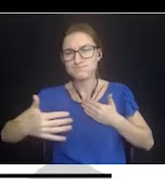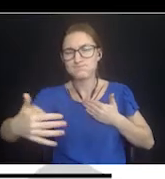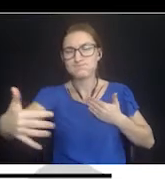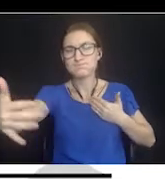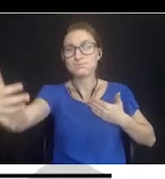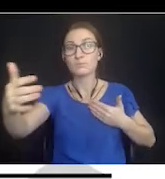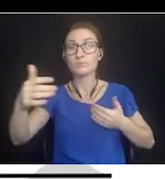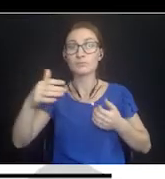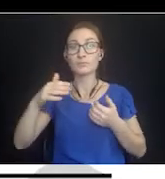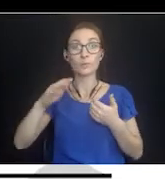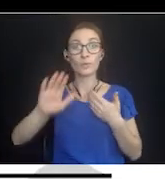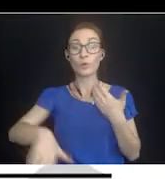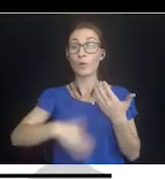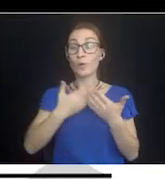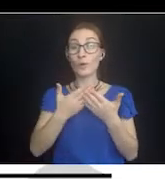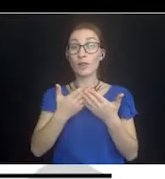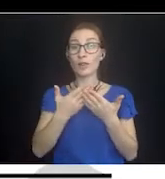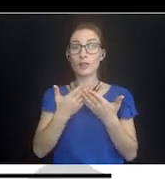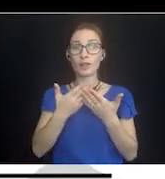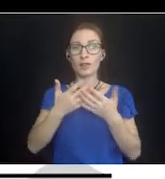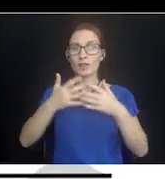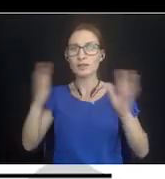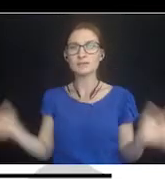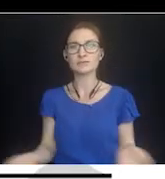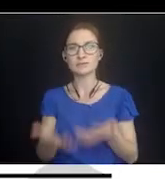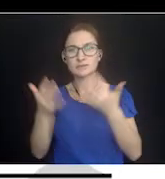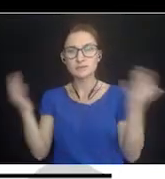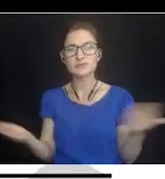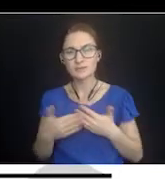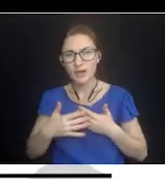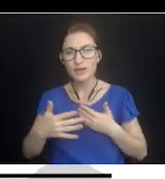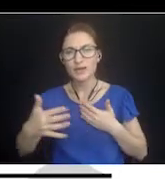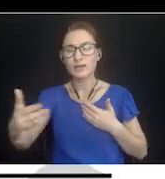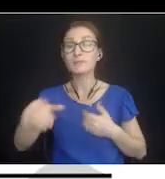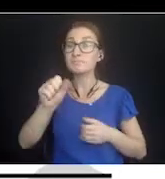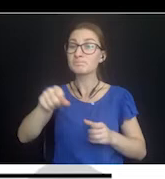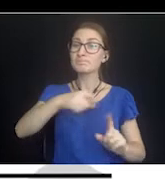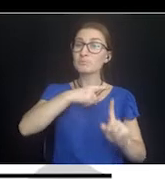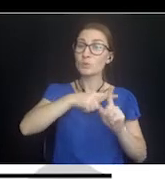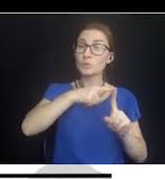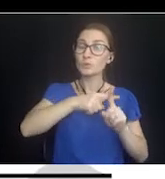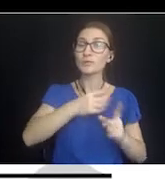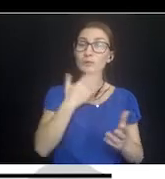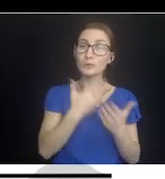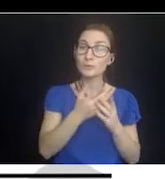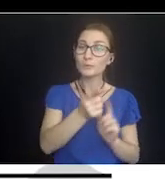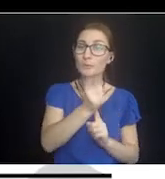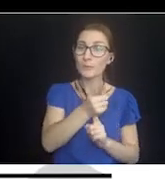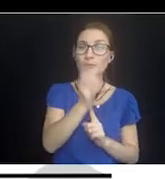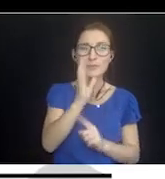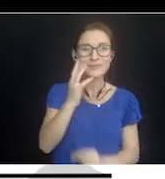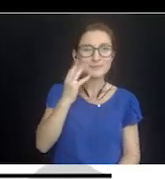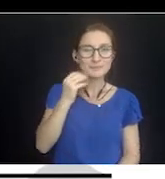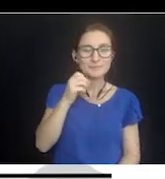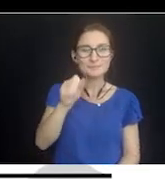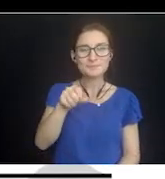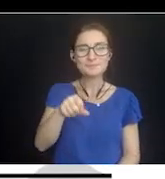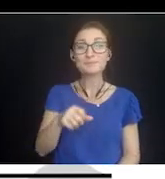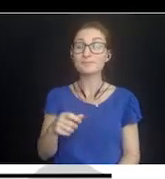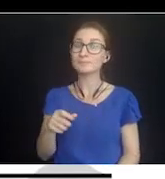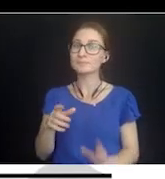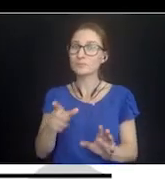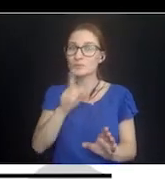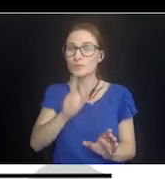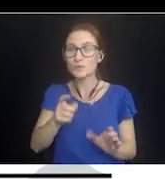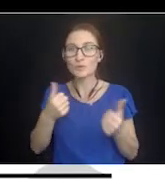things from birth on are being kind of accumulated. They're being swept forward. And even though you have good moments in your